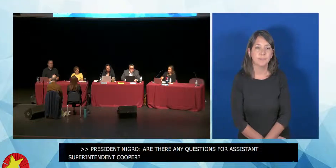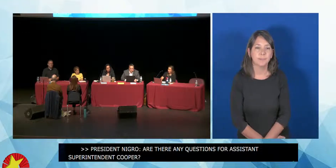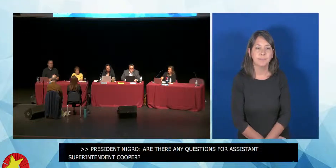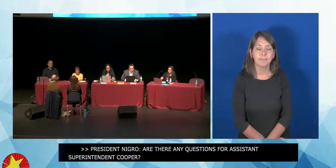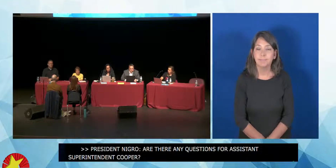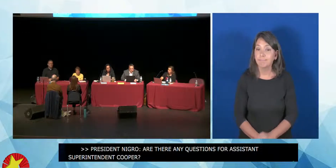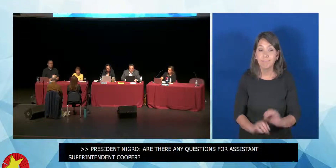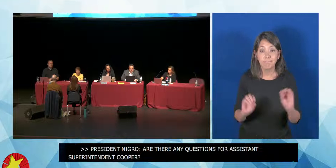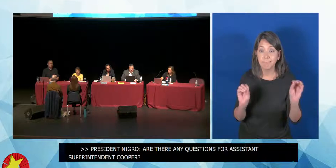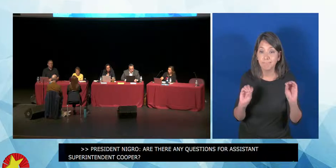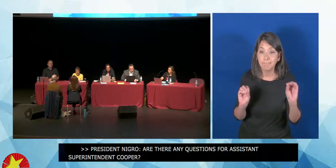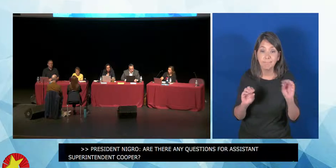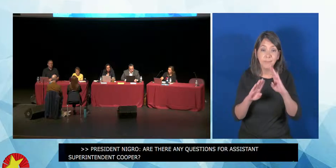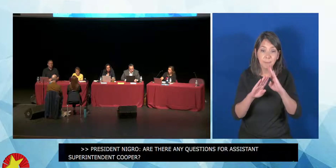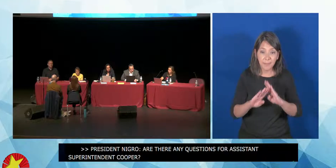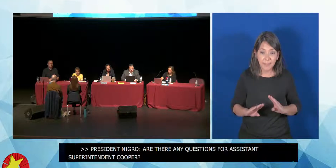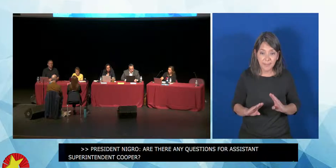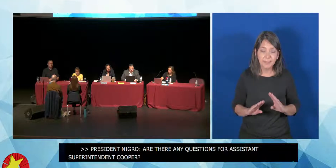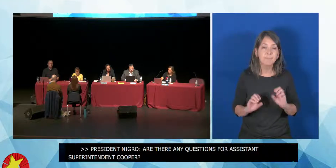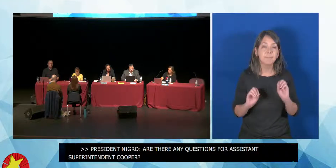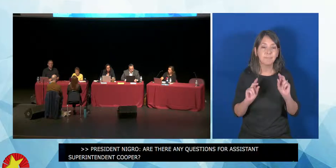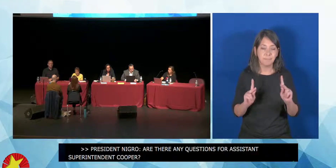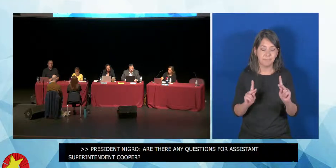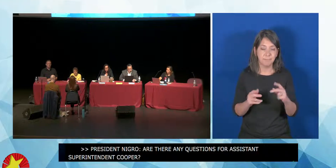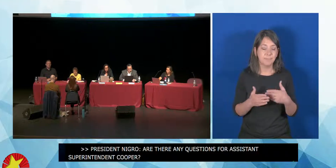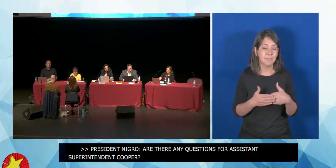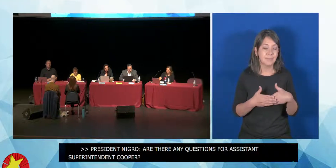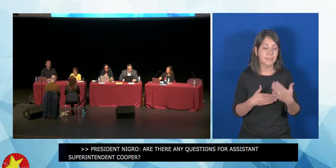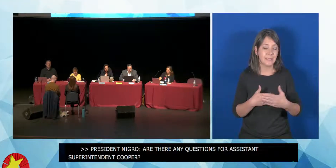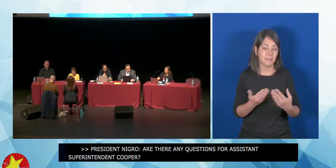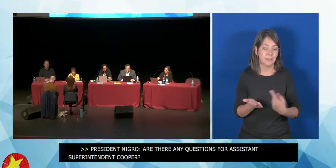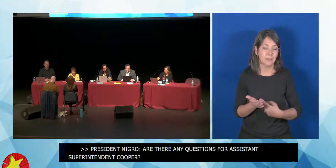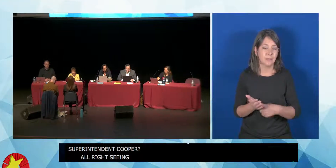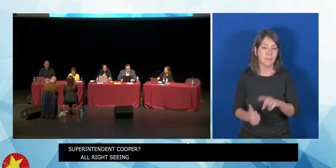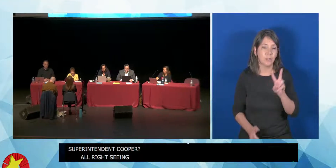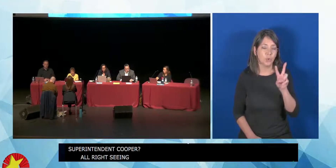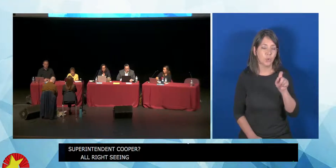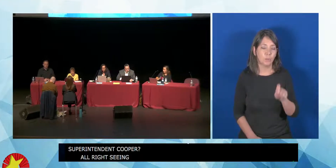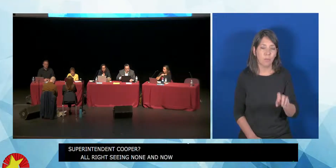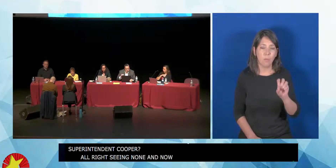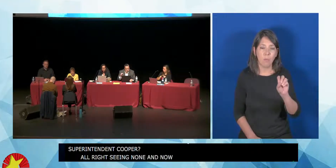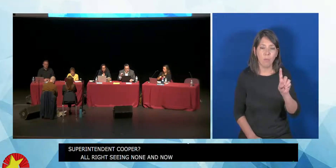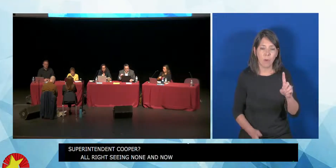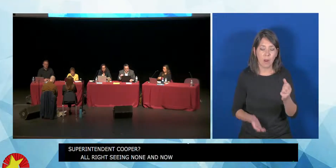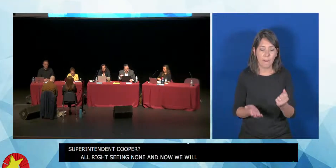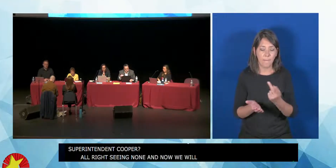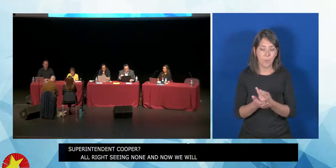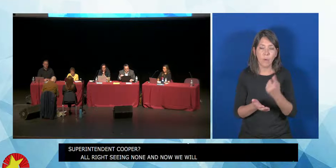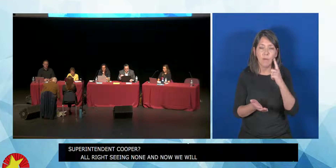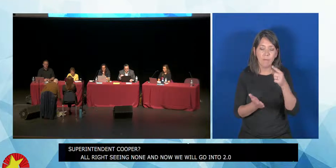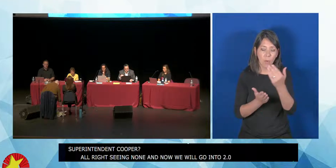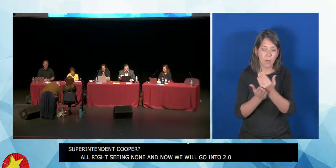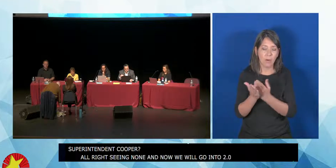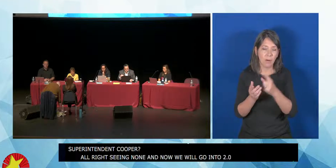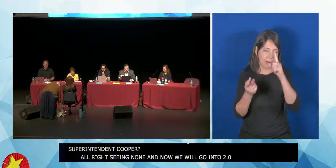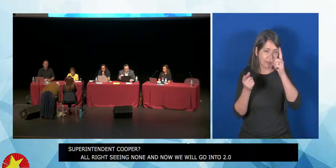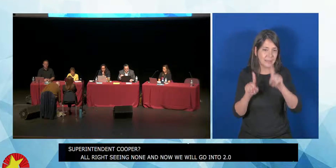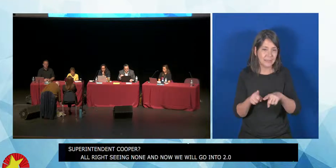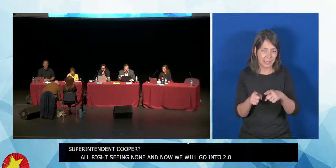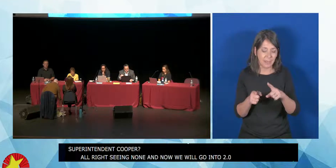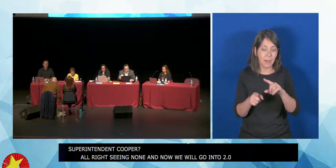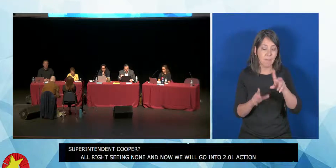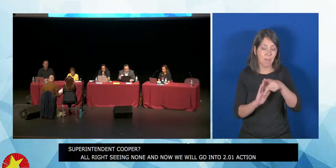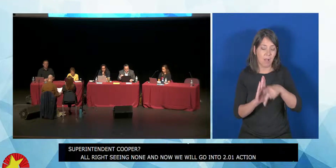All right, seeing none, we're going to go to 2.01 action item, approval of the consent agenda consistent with board policy to